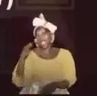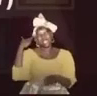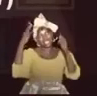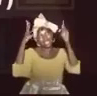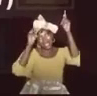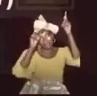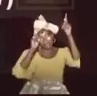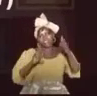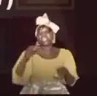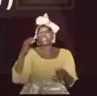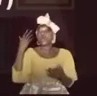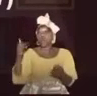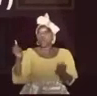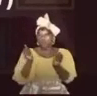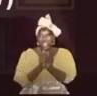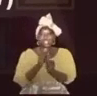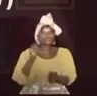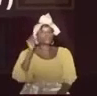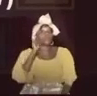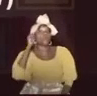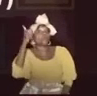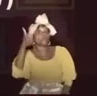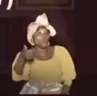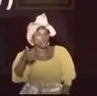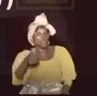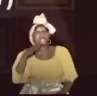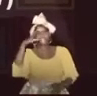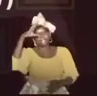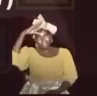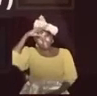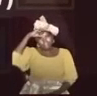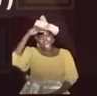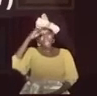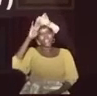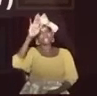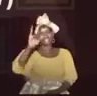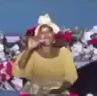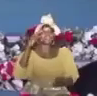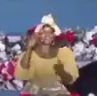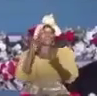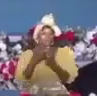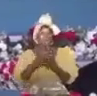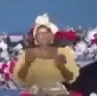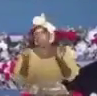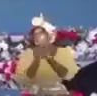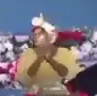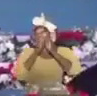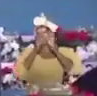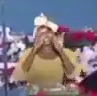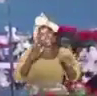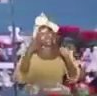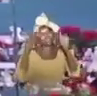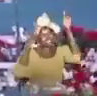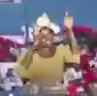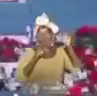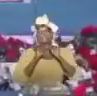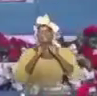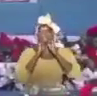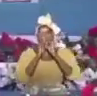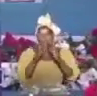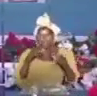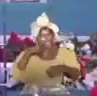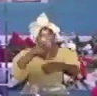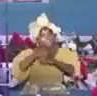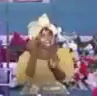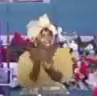things, including your tomorrow, made by the word, and without him was not anything made that was